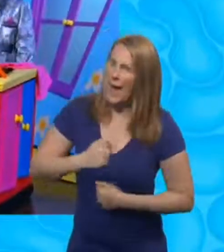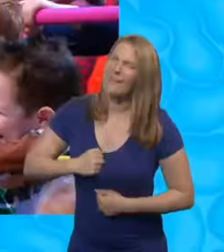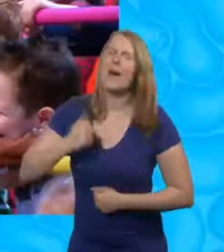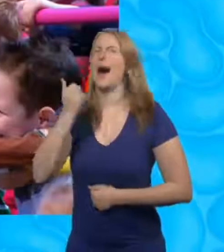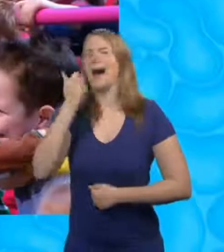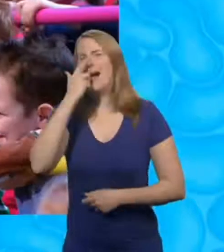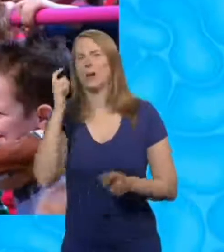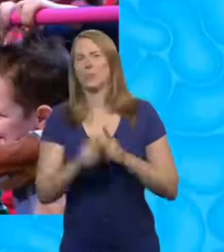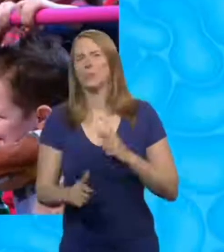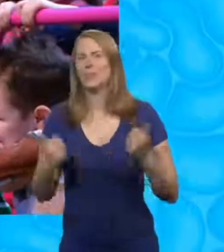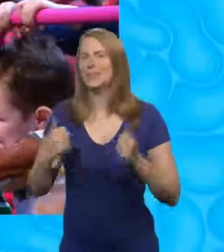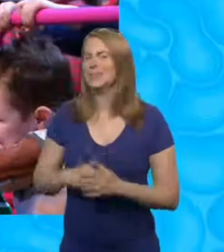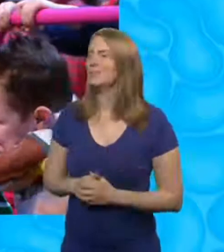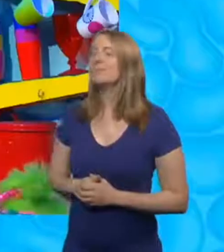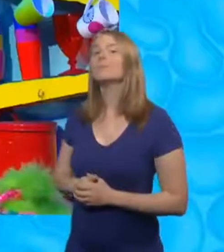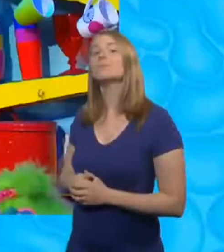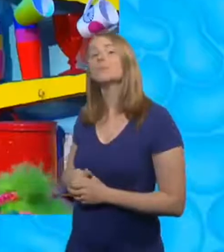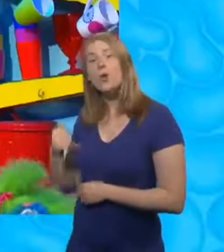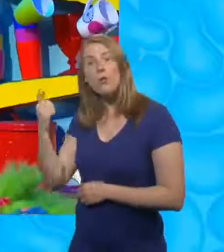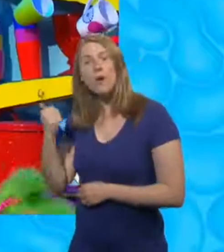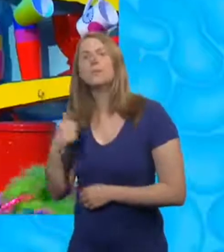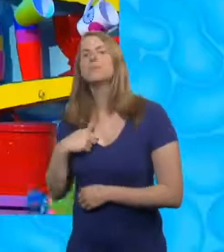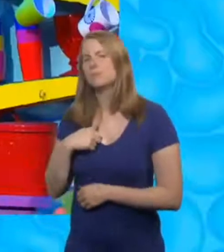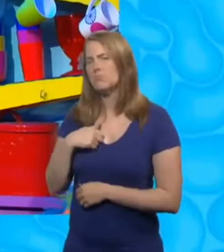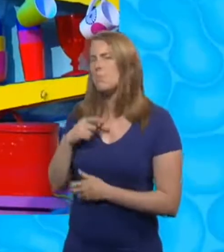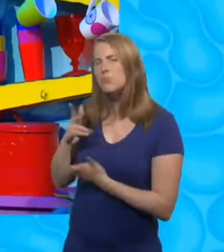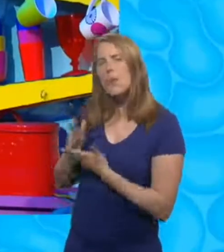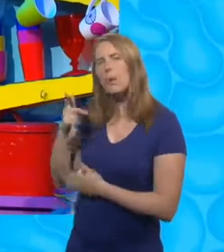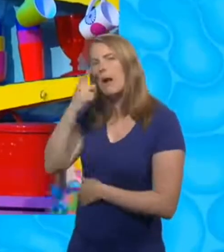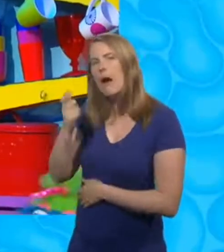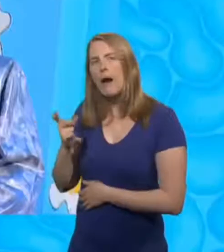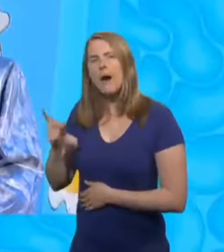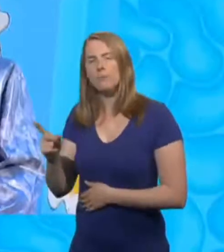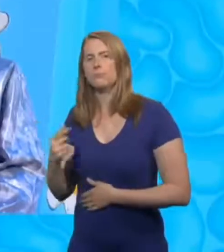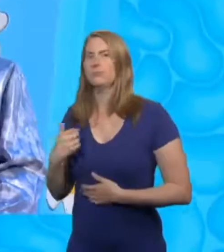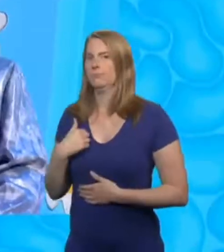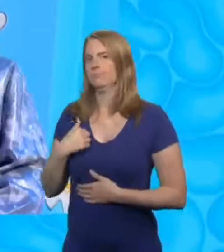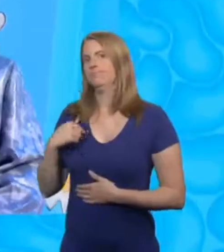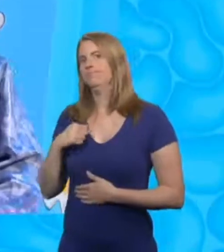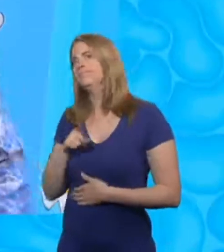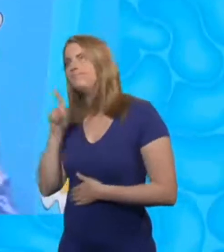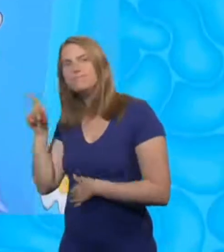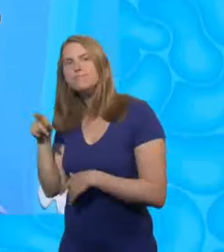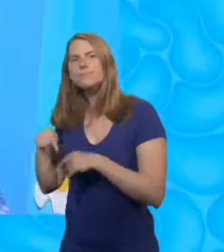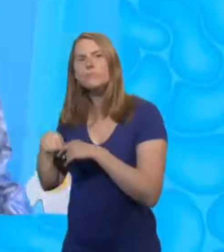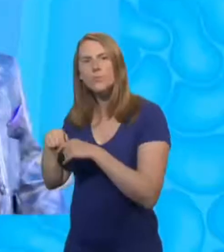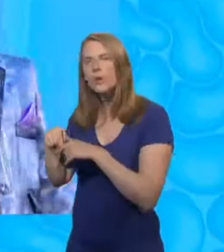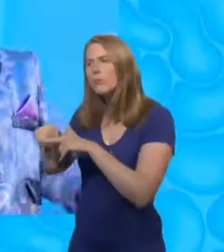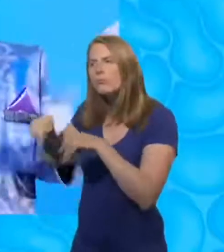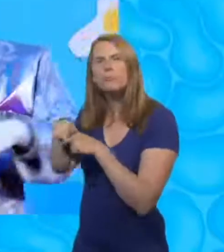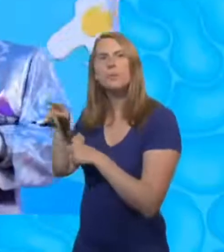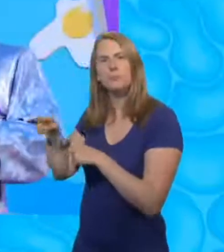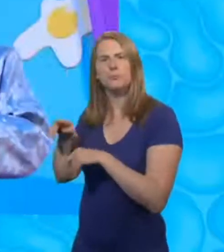Bath time? Yes, of course. I can do that, I think. Yes, all right. Well, I'm sure you can, sir.